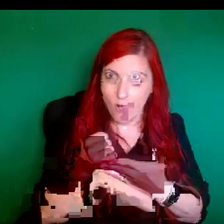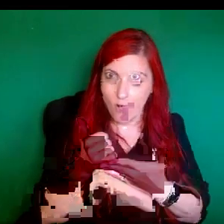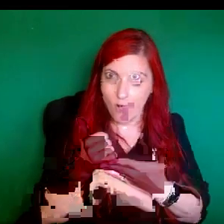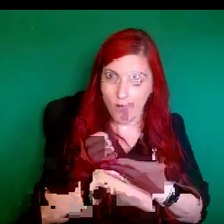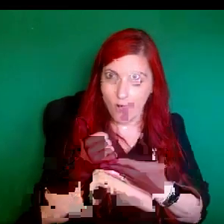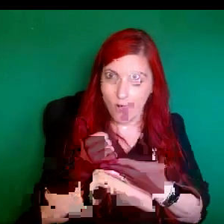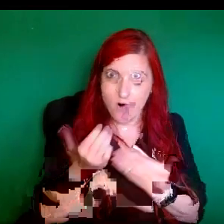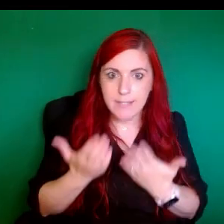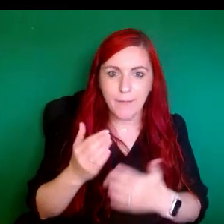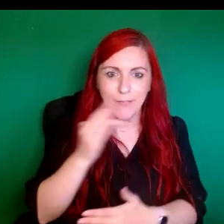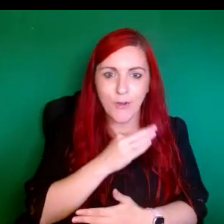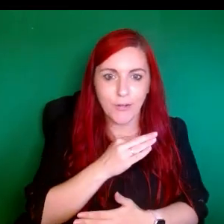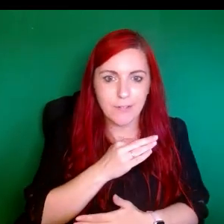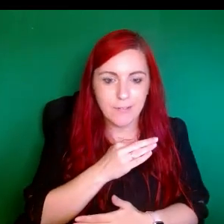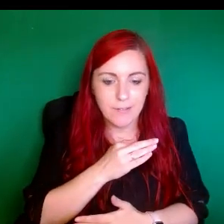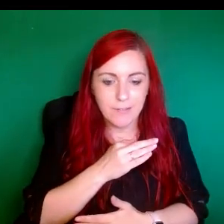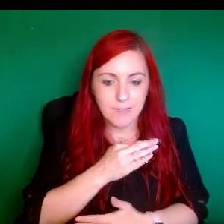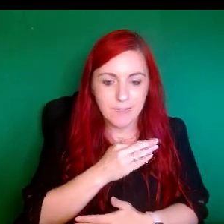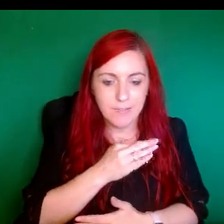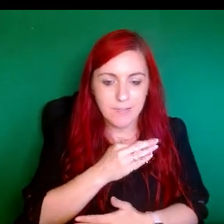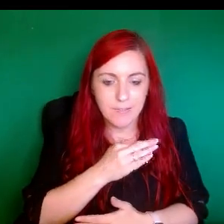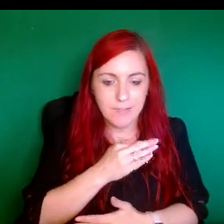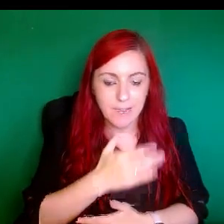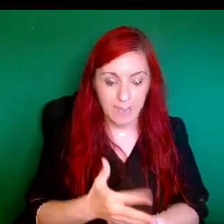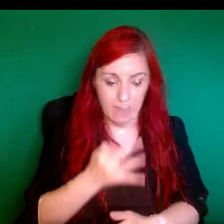relationships, was fun.